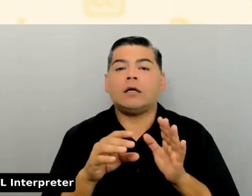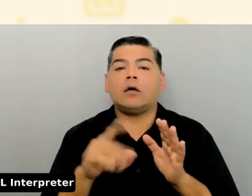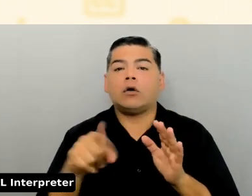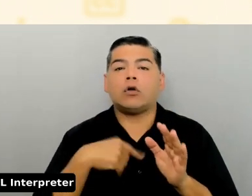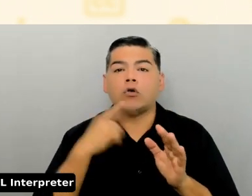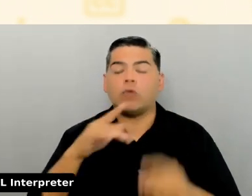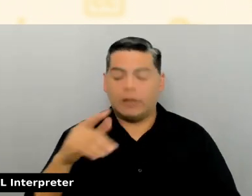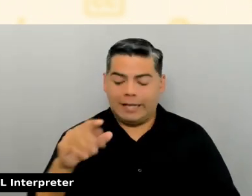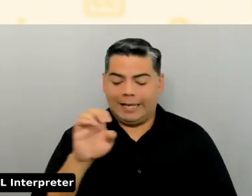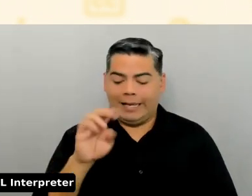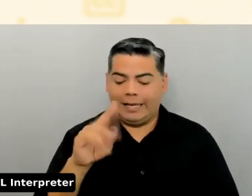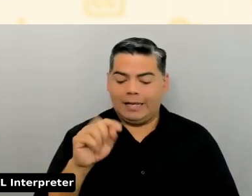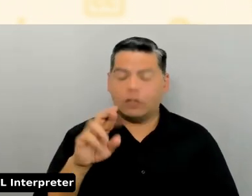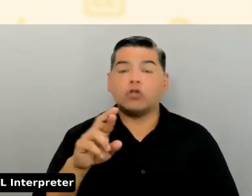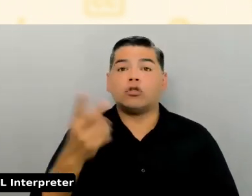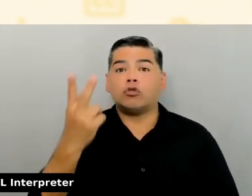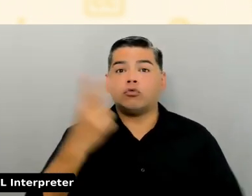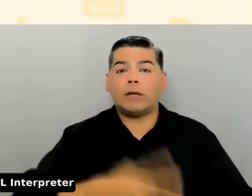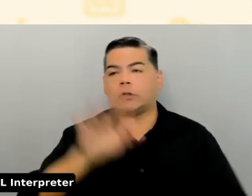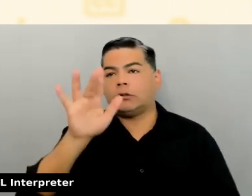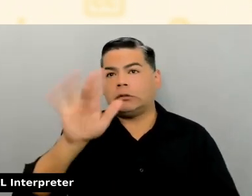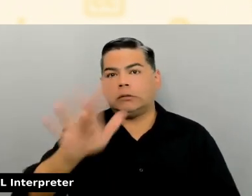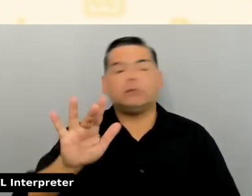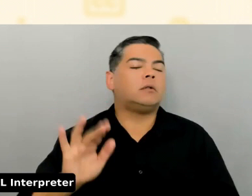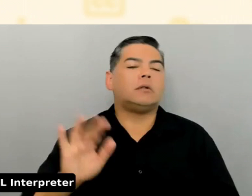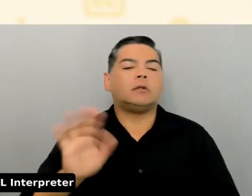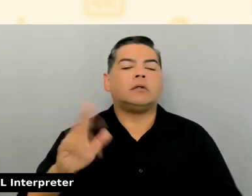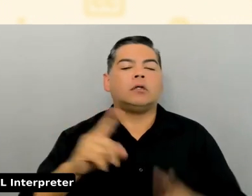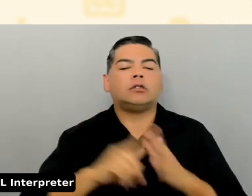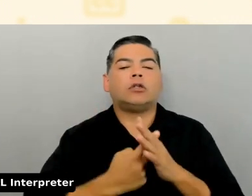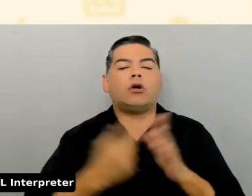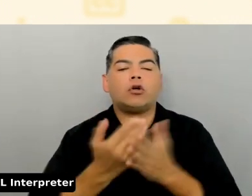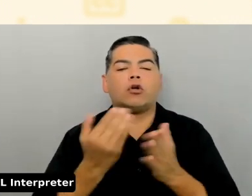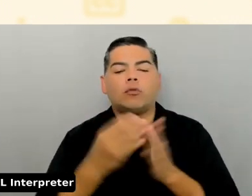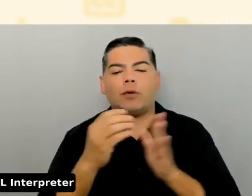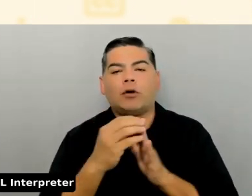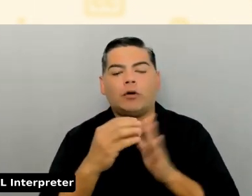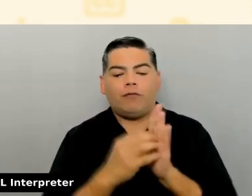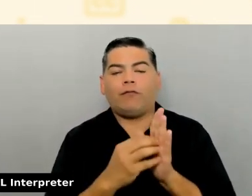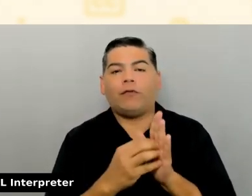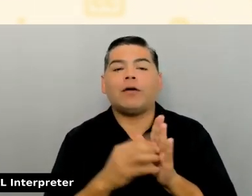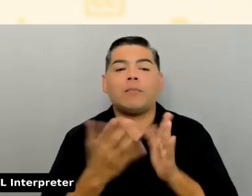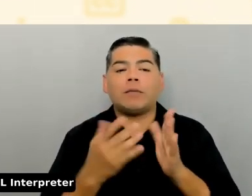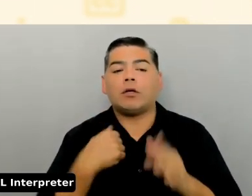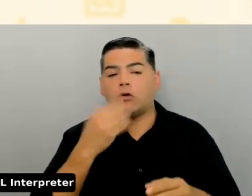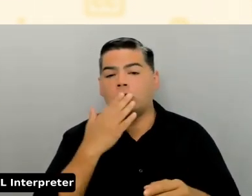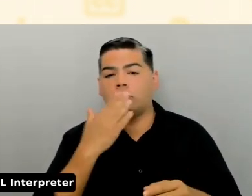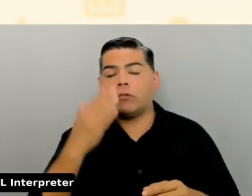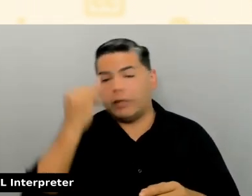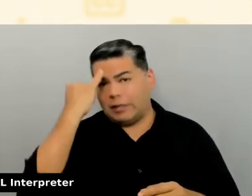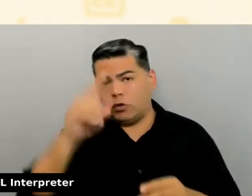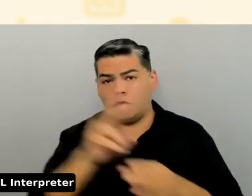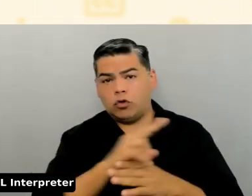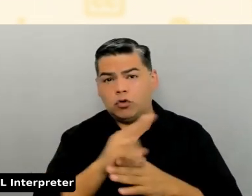enter twice to sort of start a new paragraph, you should use paragraphs